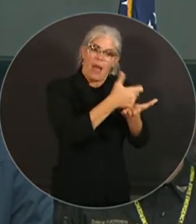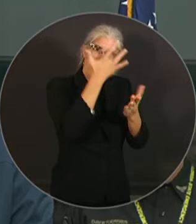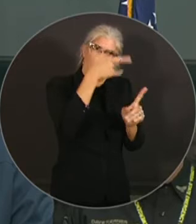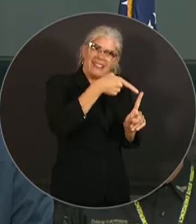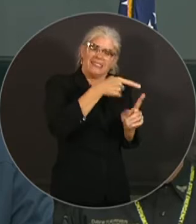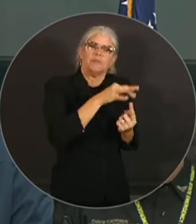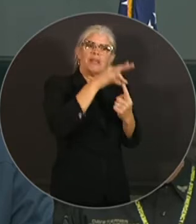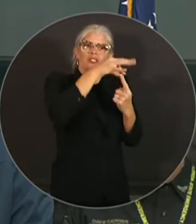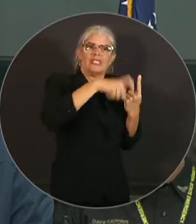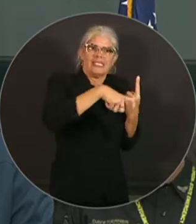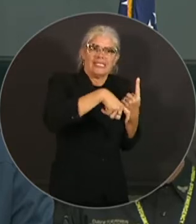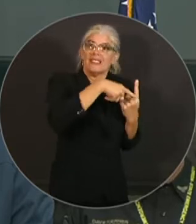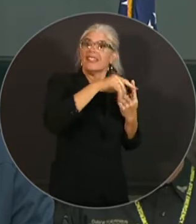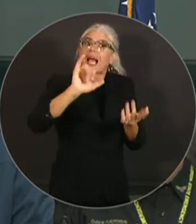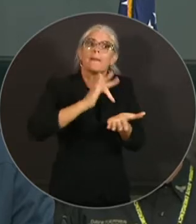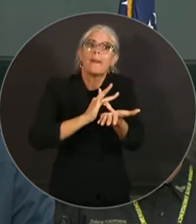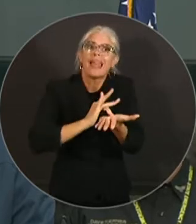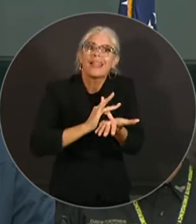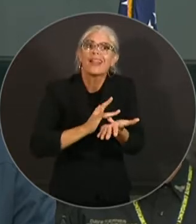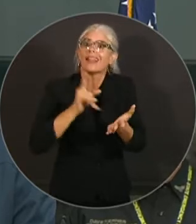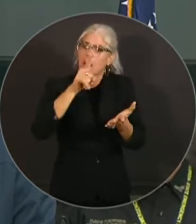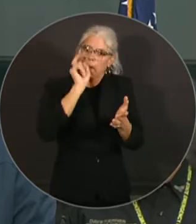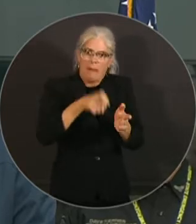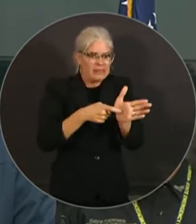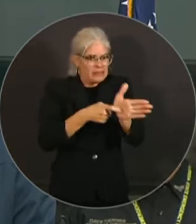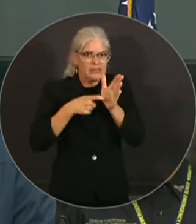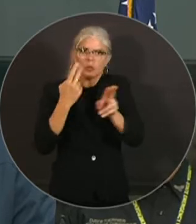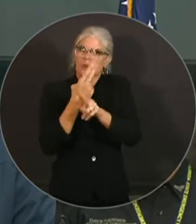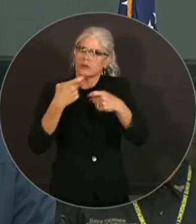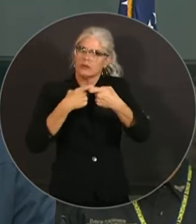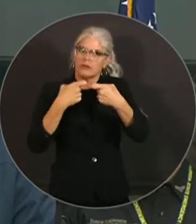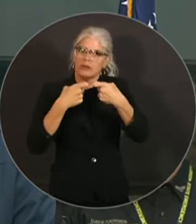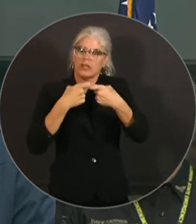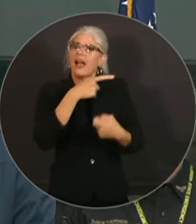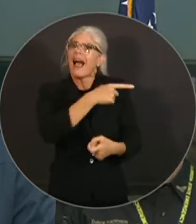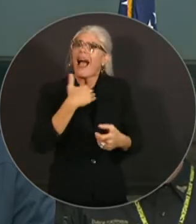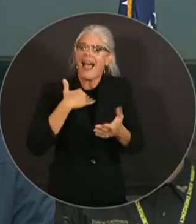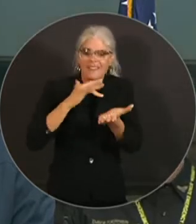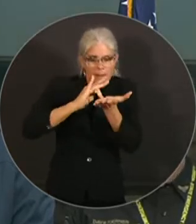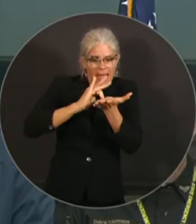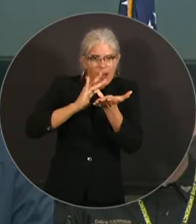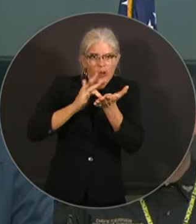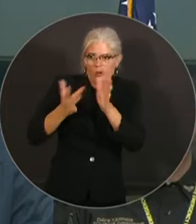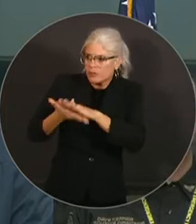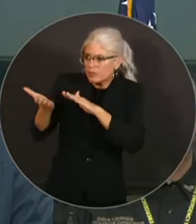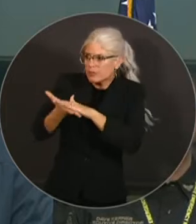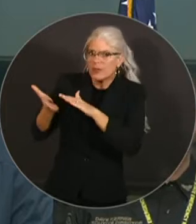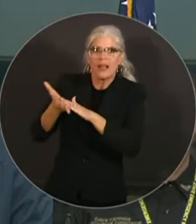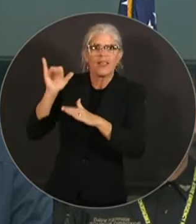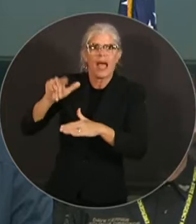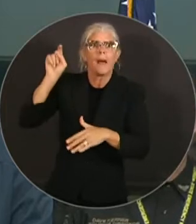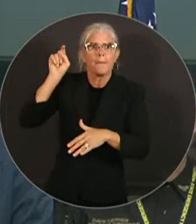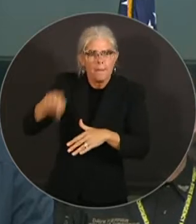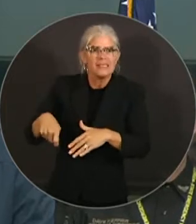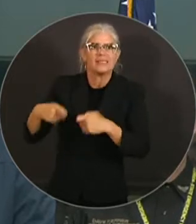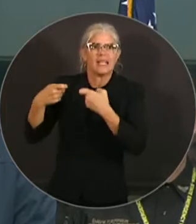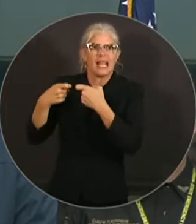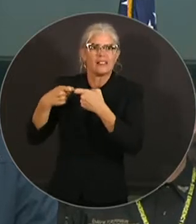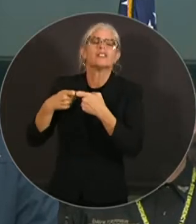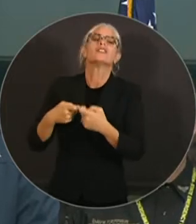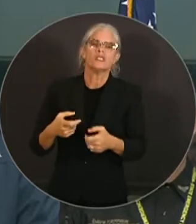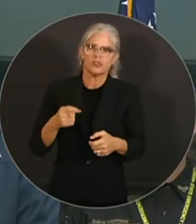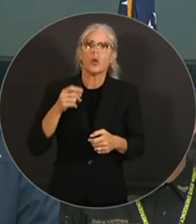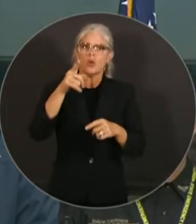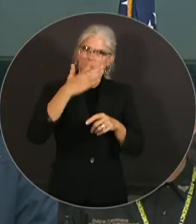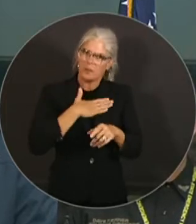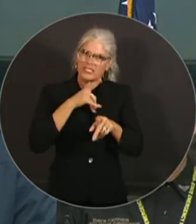medication or electricity to use medical devices, please listen and evacuate now. If you